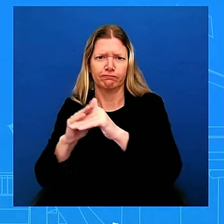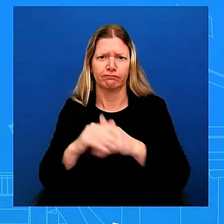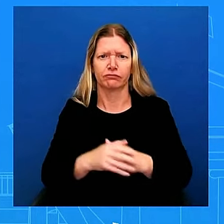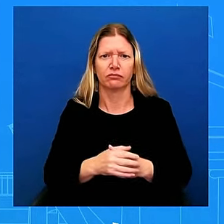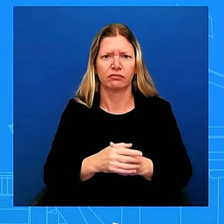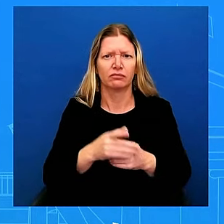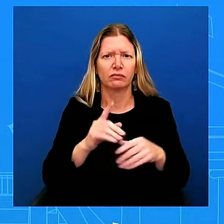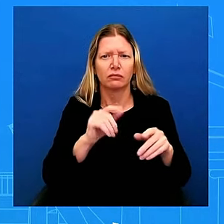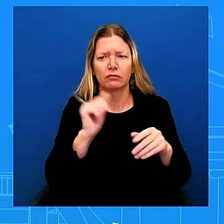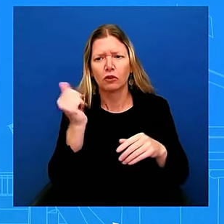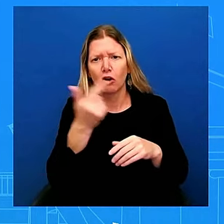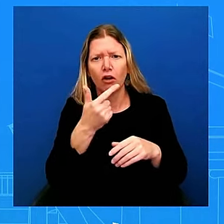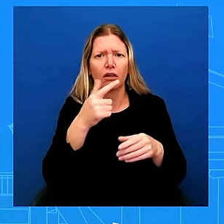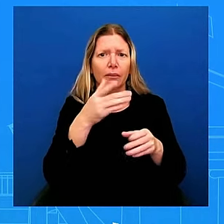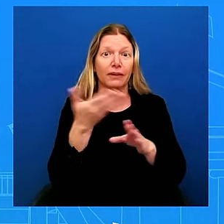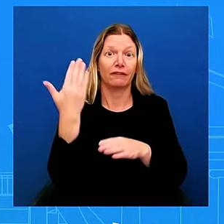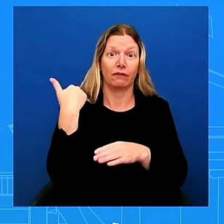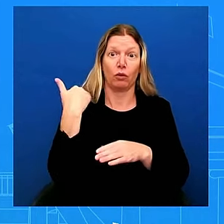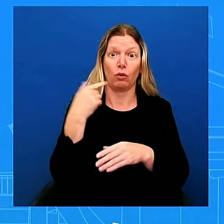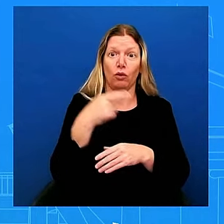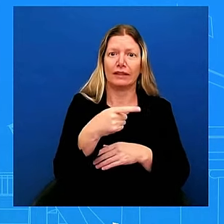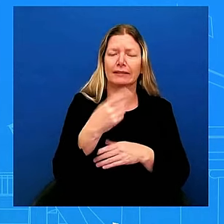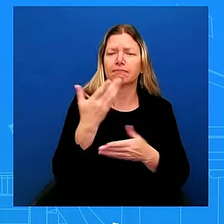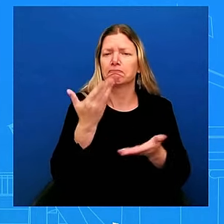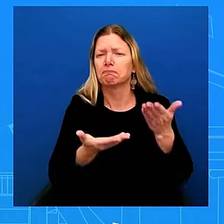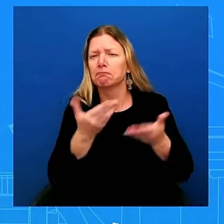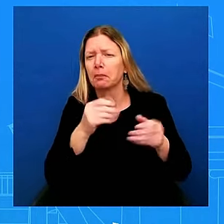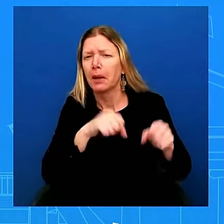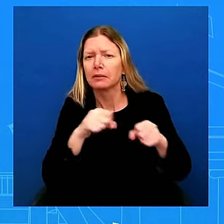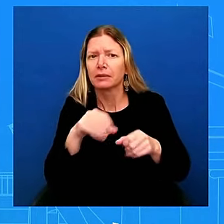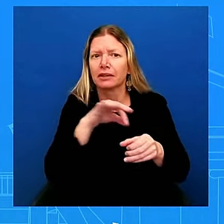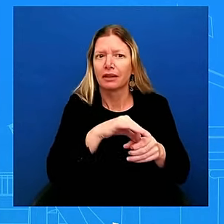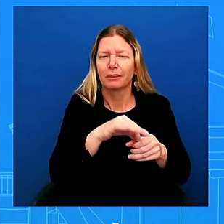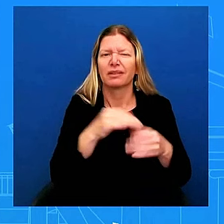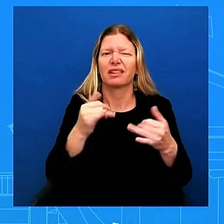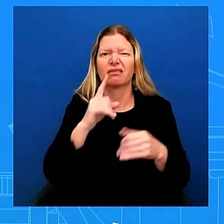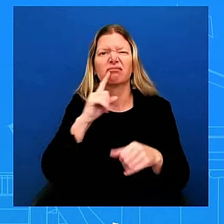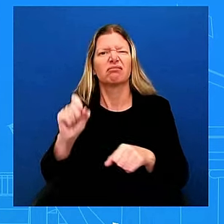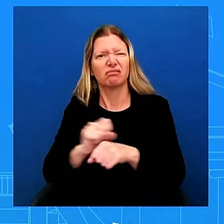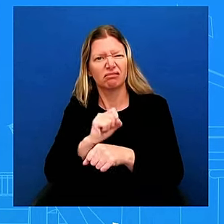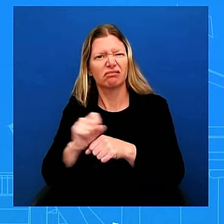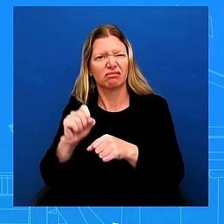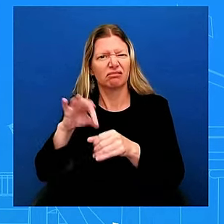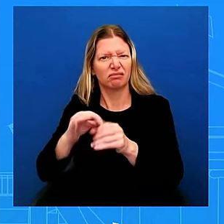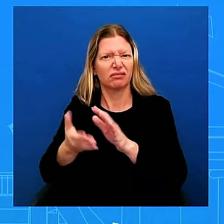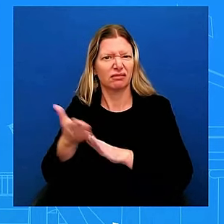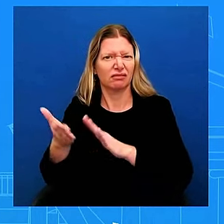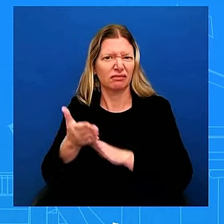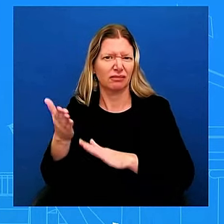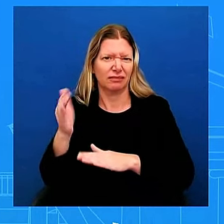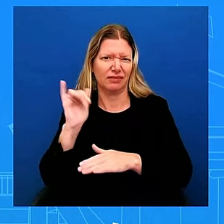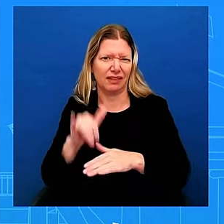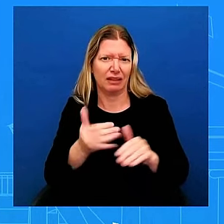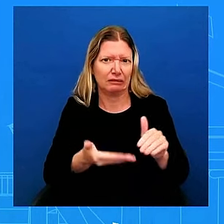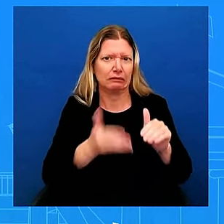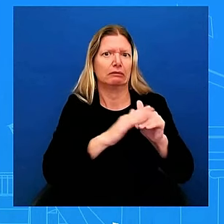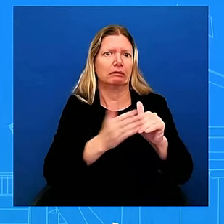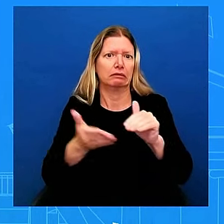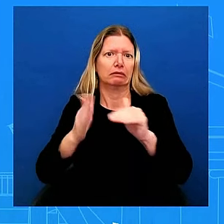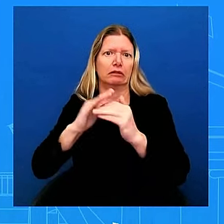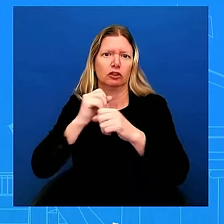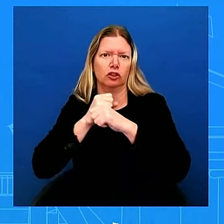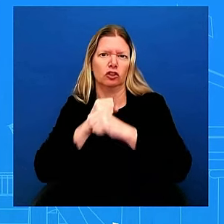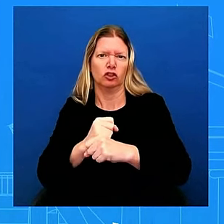president during the Republican National Convention this week. I cannot discuss specifics